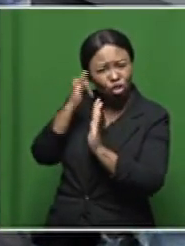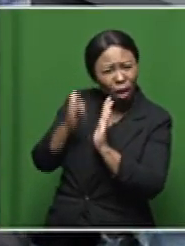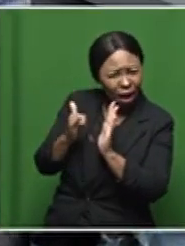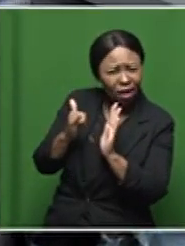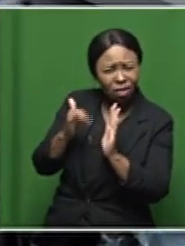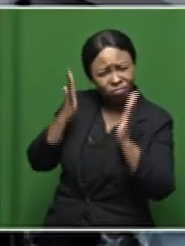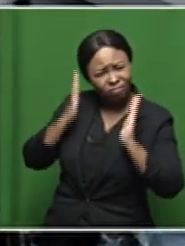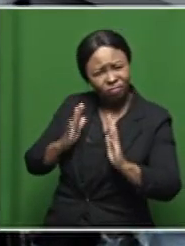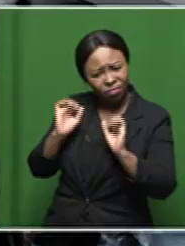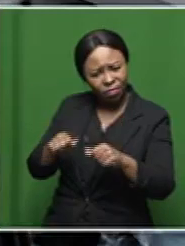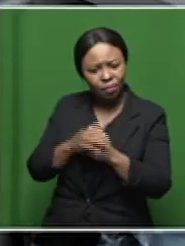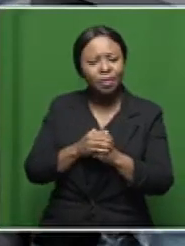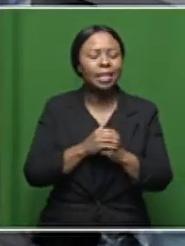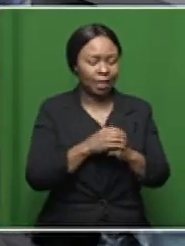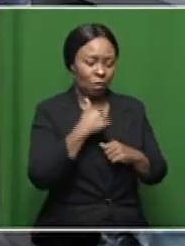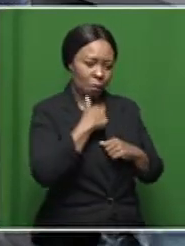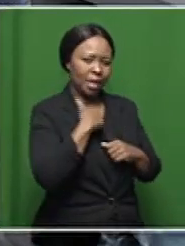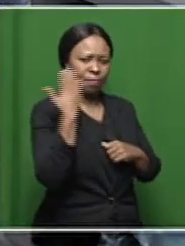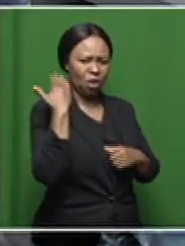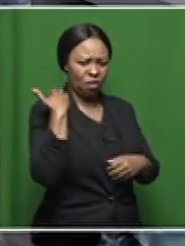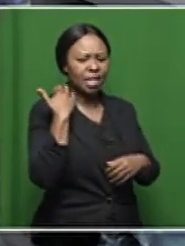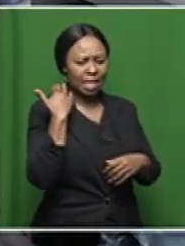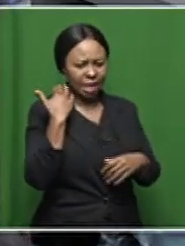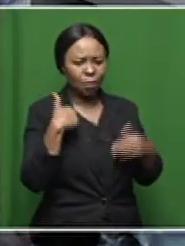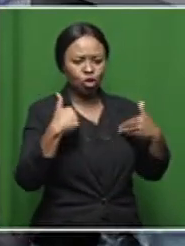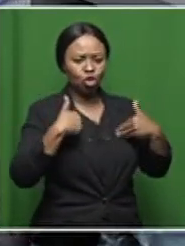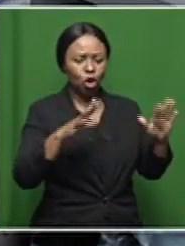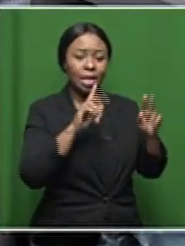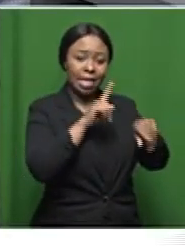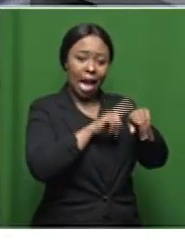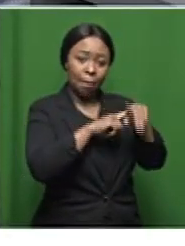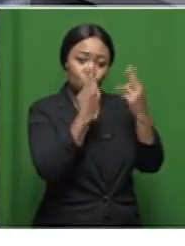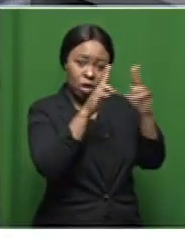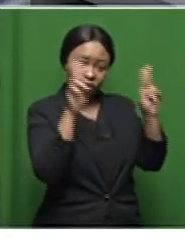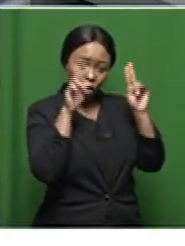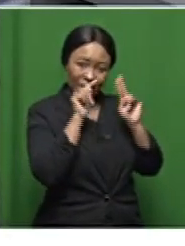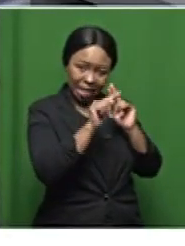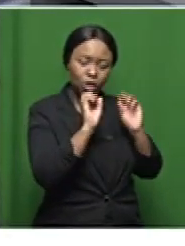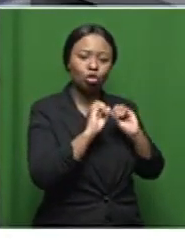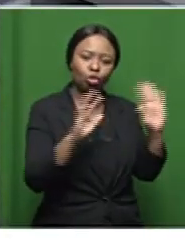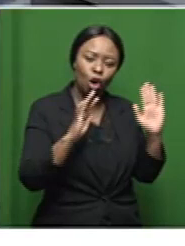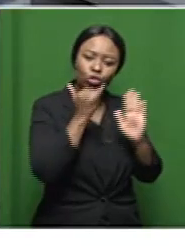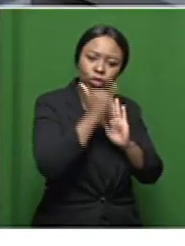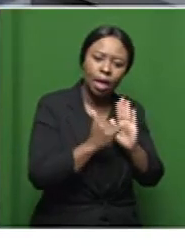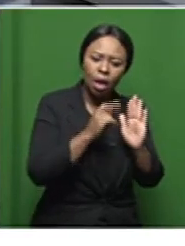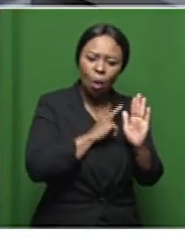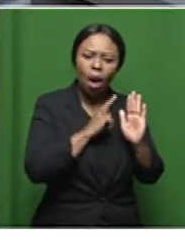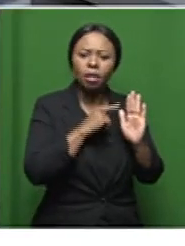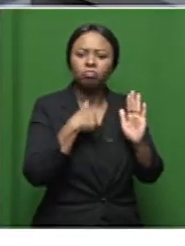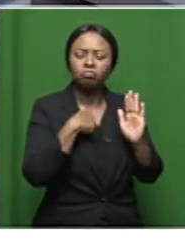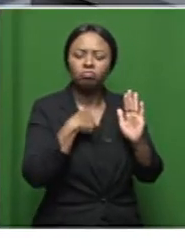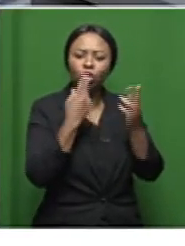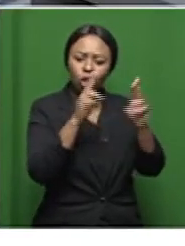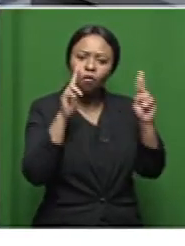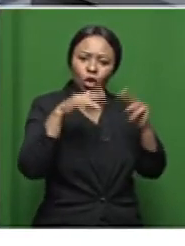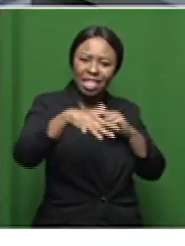me specifically, yes, I did. I think I started when I was in university, and mainly because we'd have some drives on campus